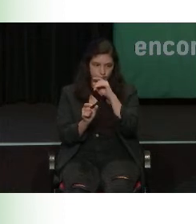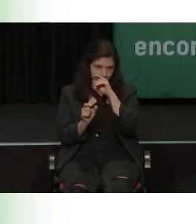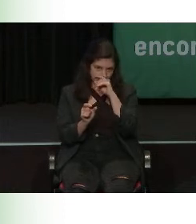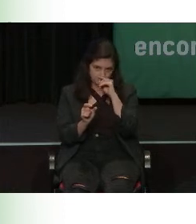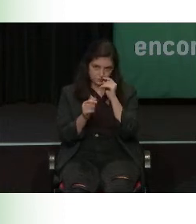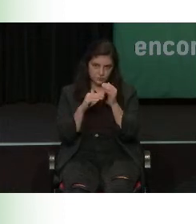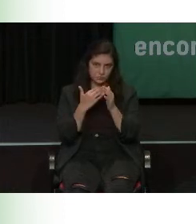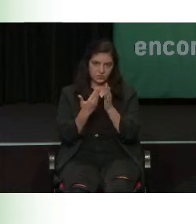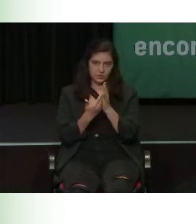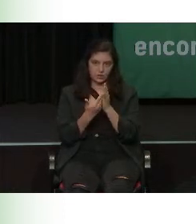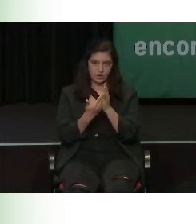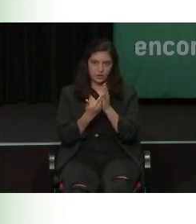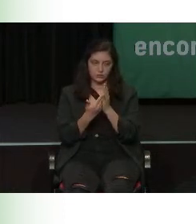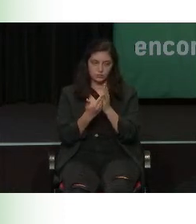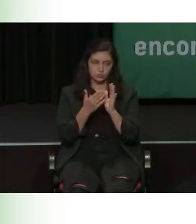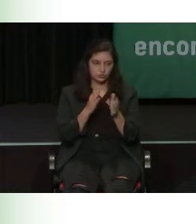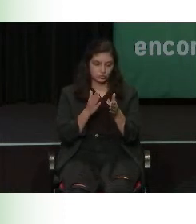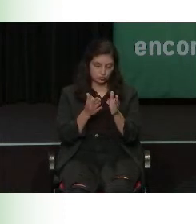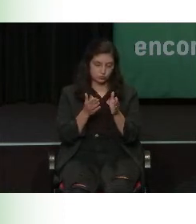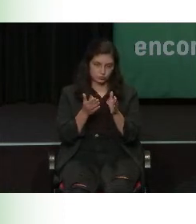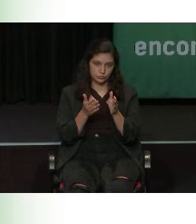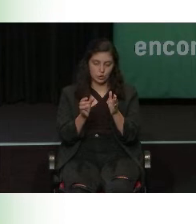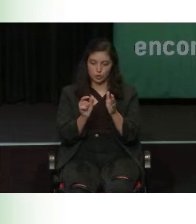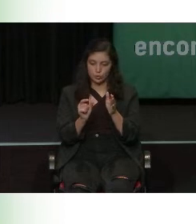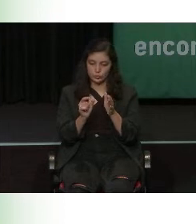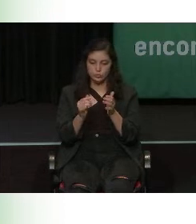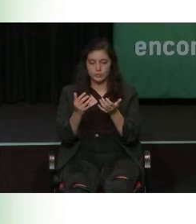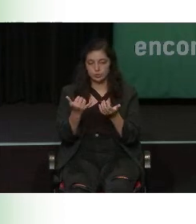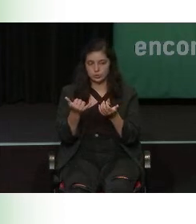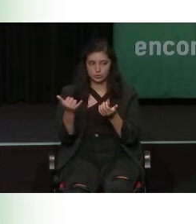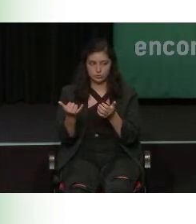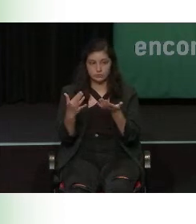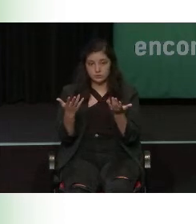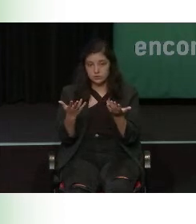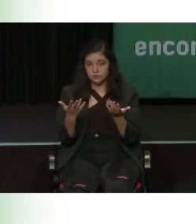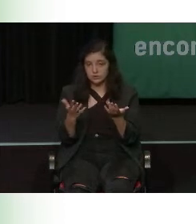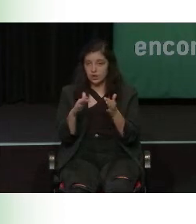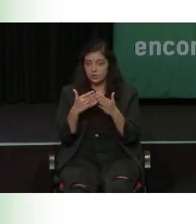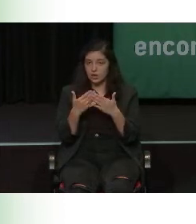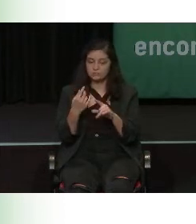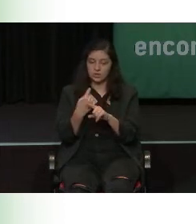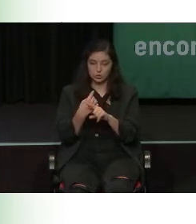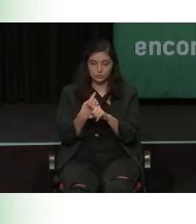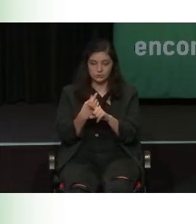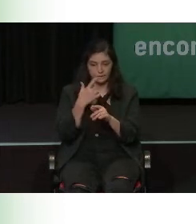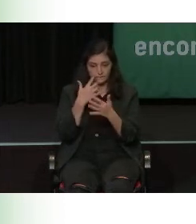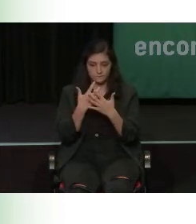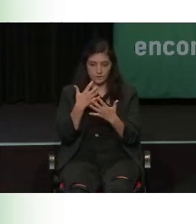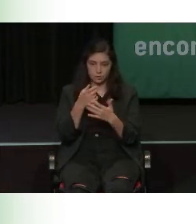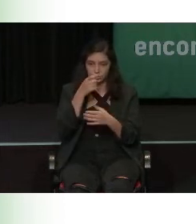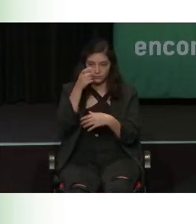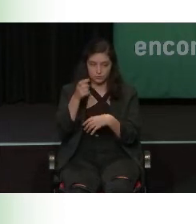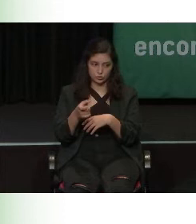considerably smaller than the already small chromosome 22 that basically identified all patients with chronic